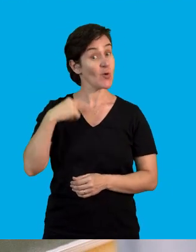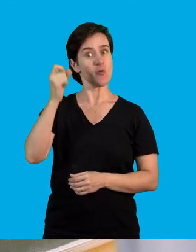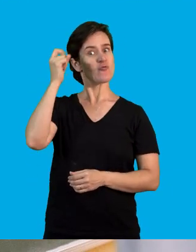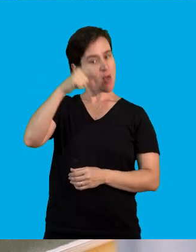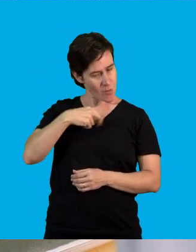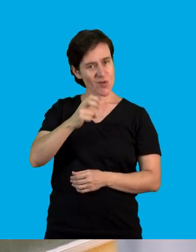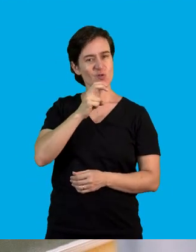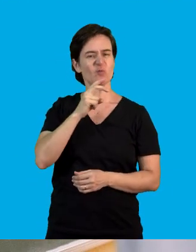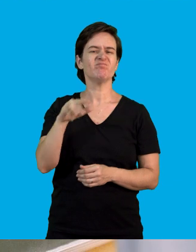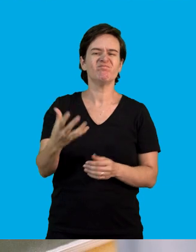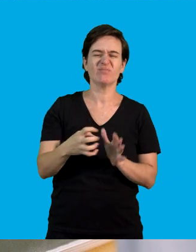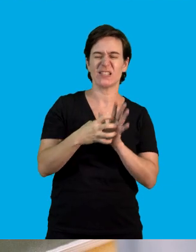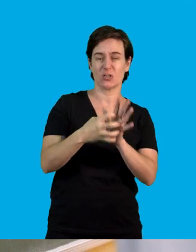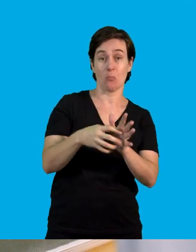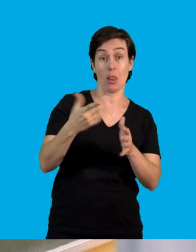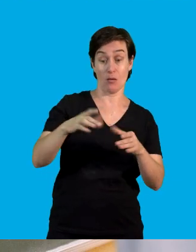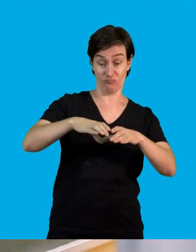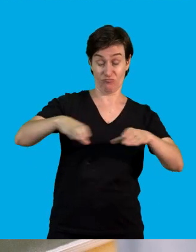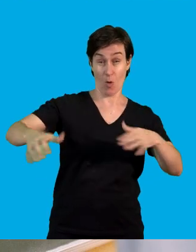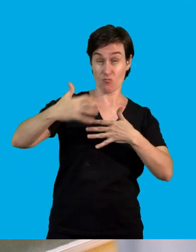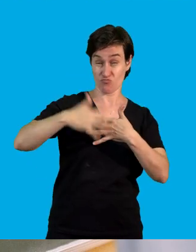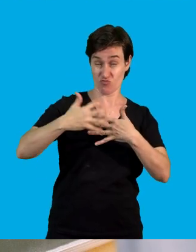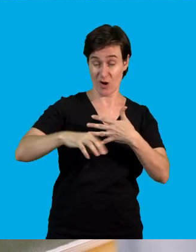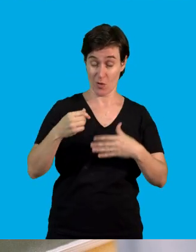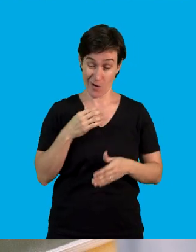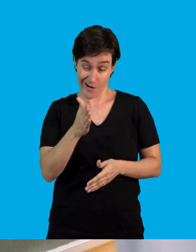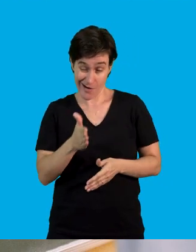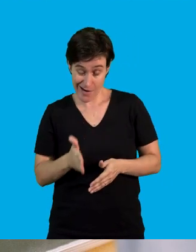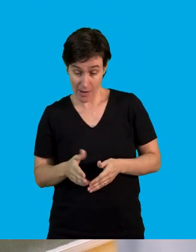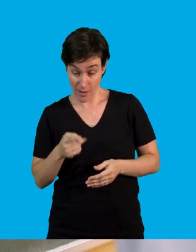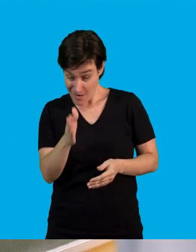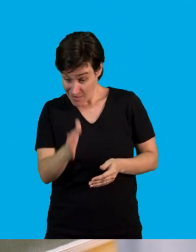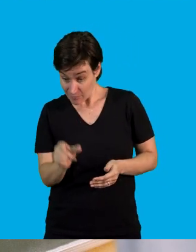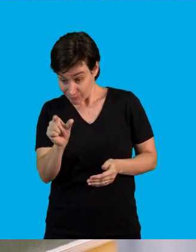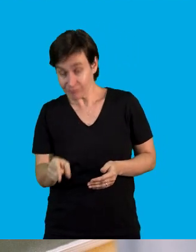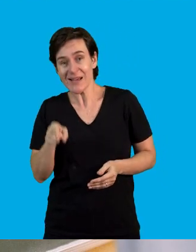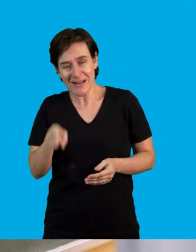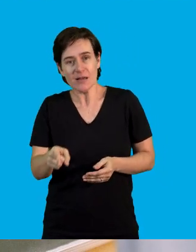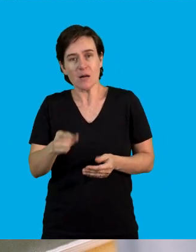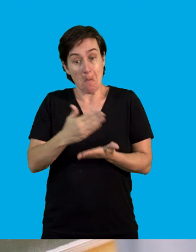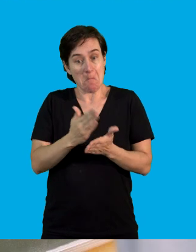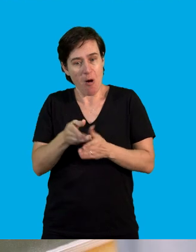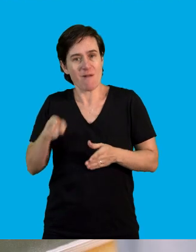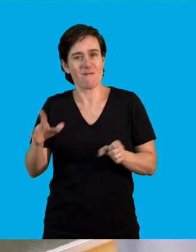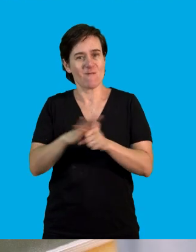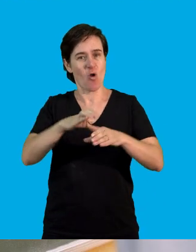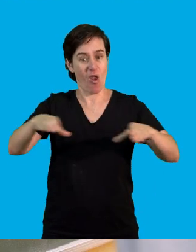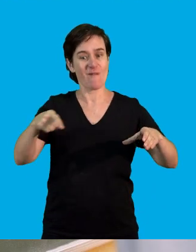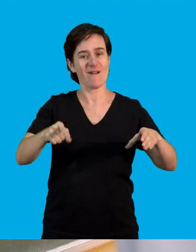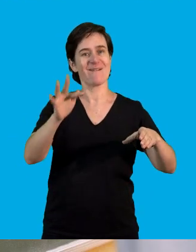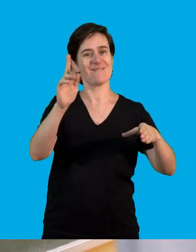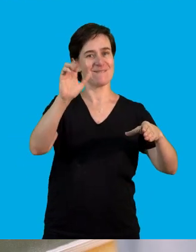We use them every day, but we are not aware. For example, a slice of bread is a fraction of a